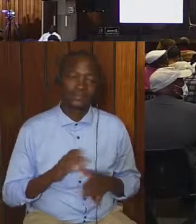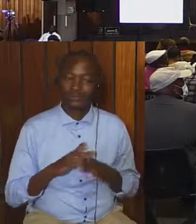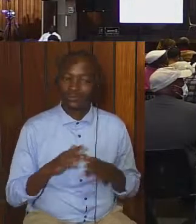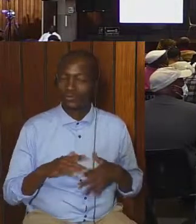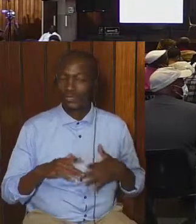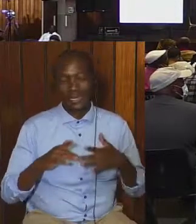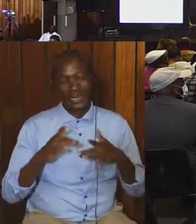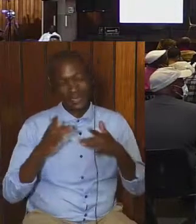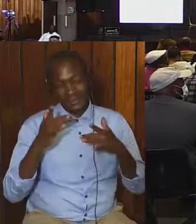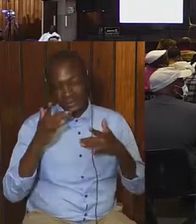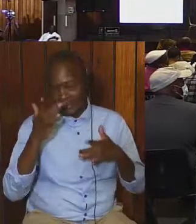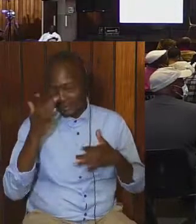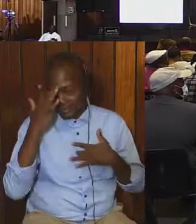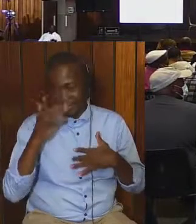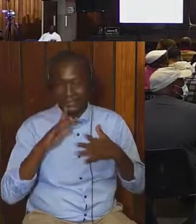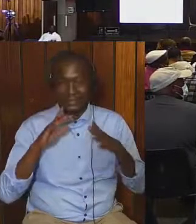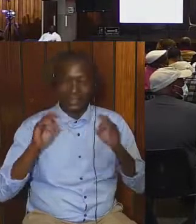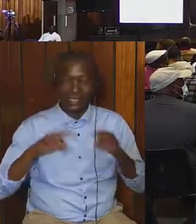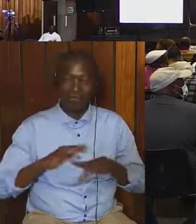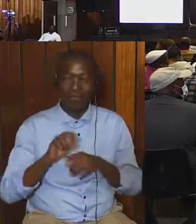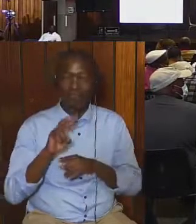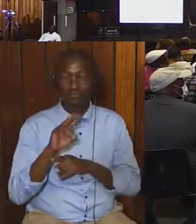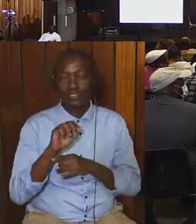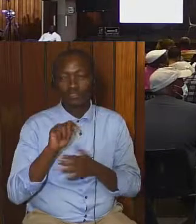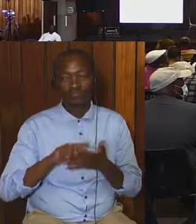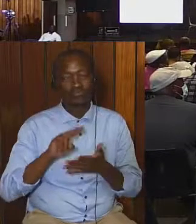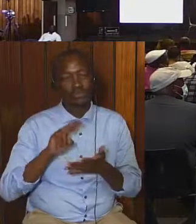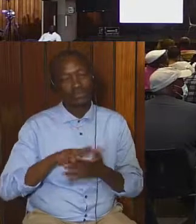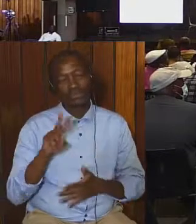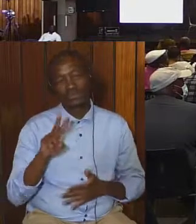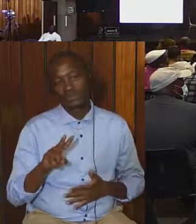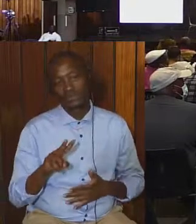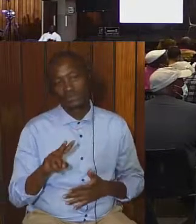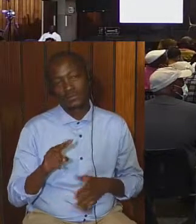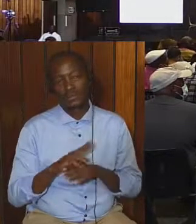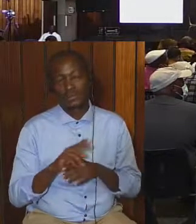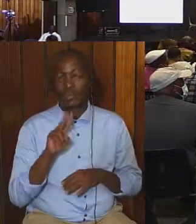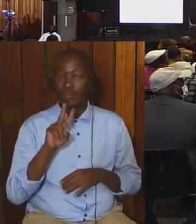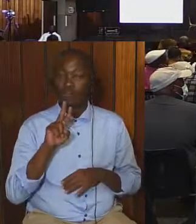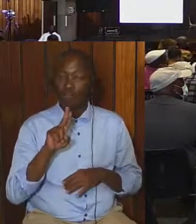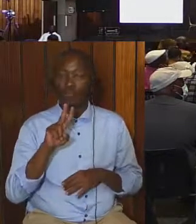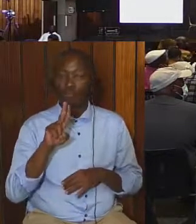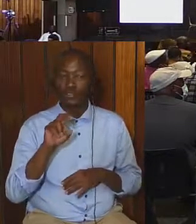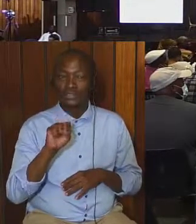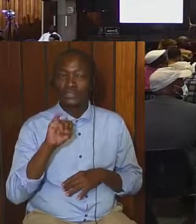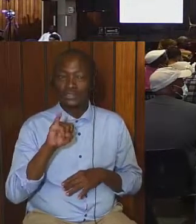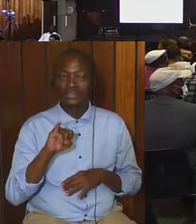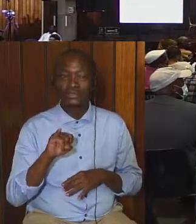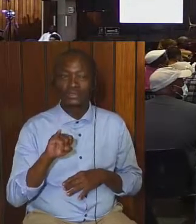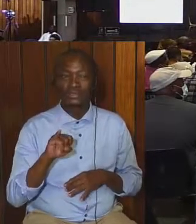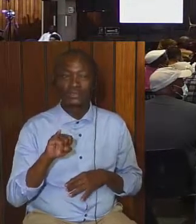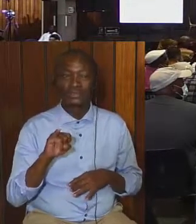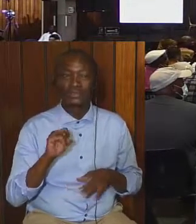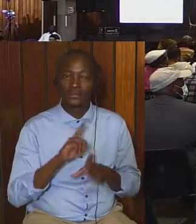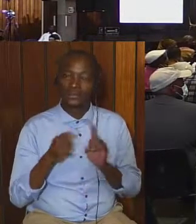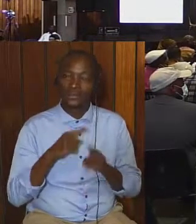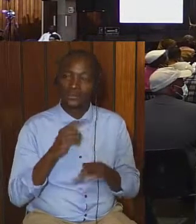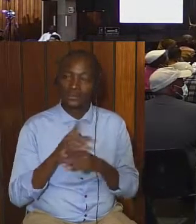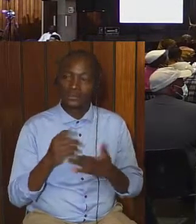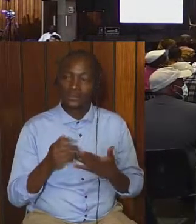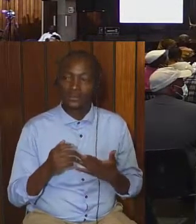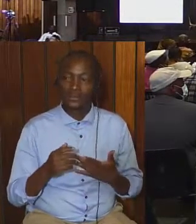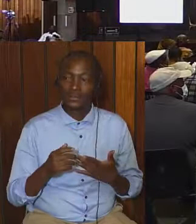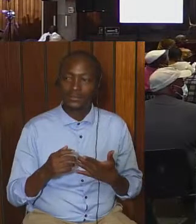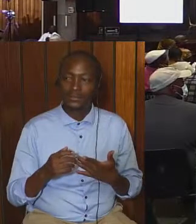tired, comrade. From 2012, I'm from Davidson. Uvuswa Mthembu Minisbong. Member of MK Mkhonto